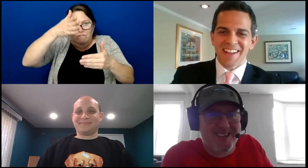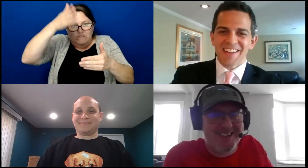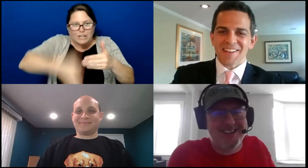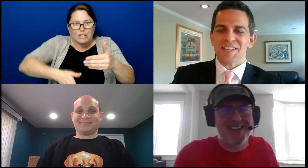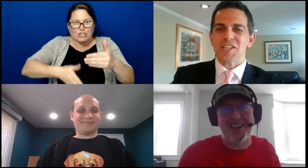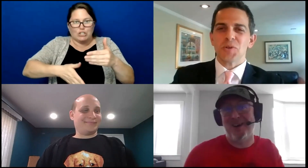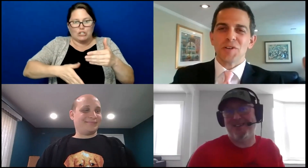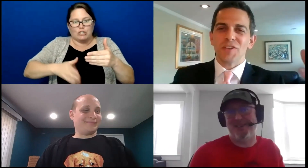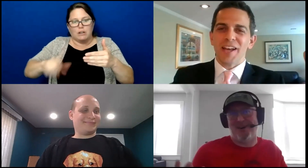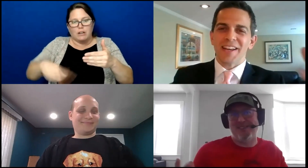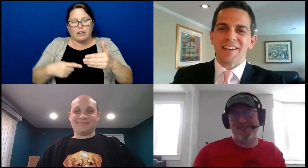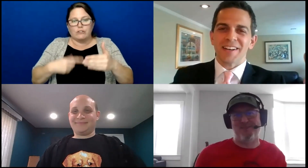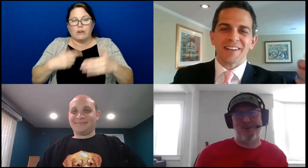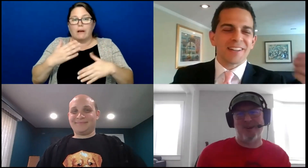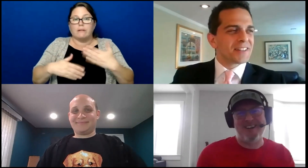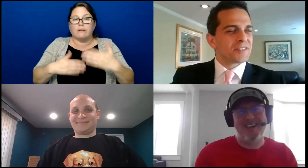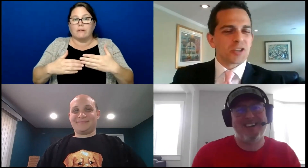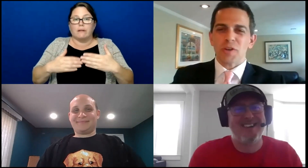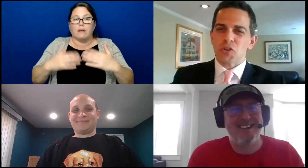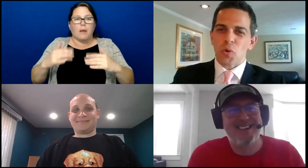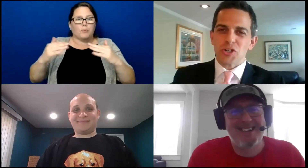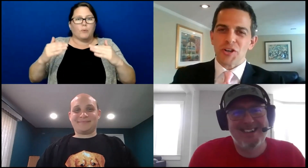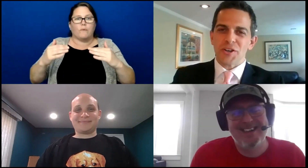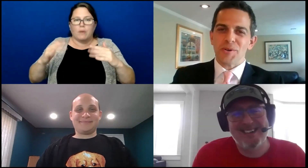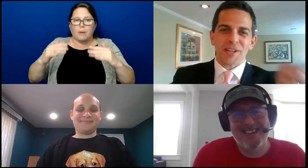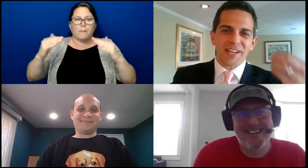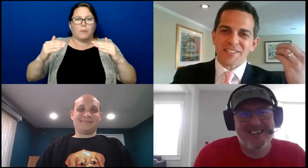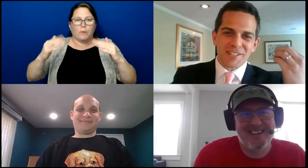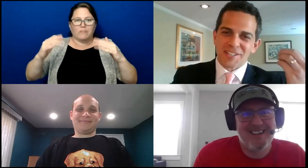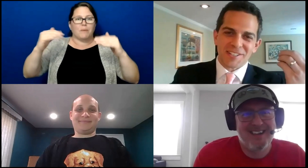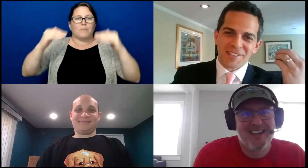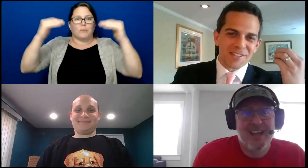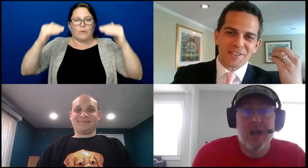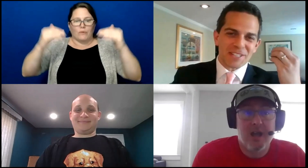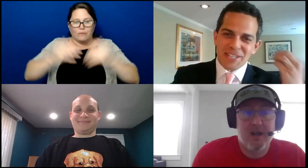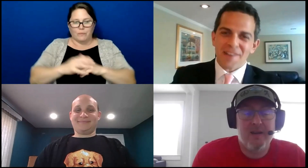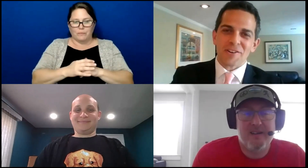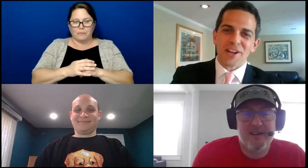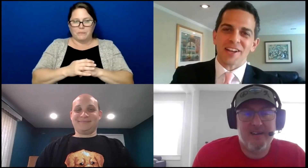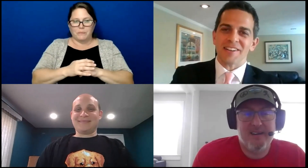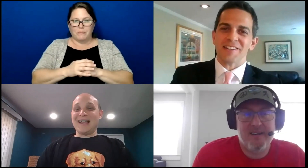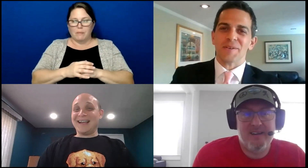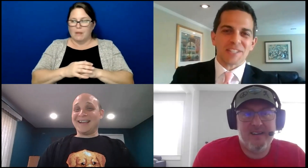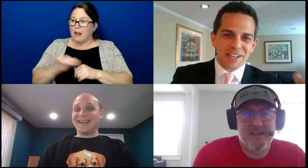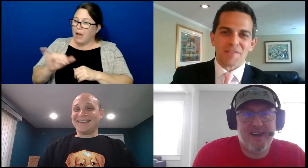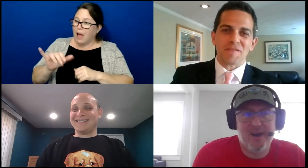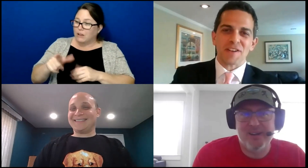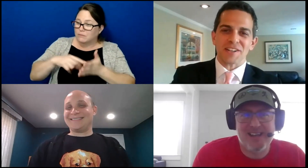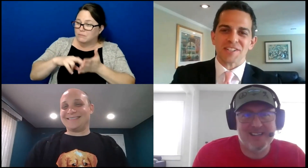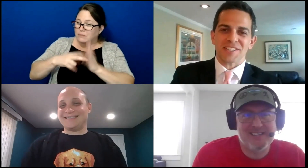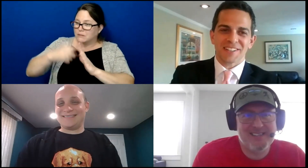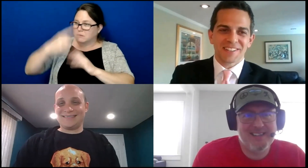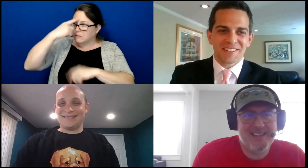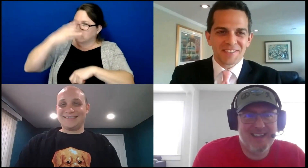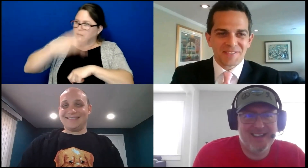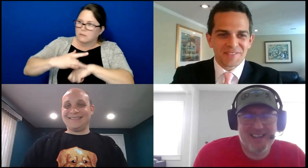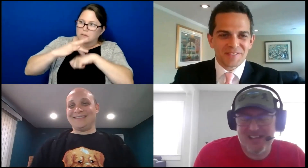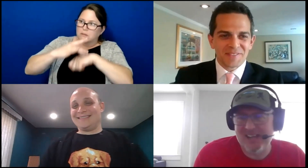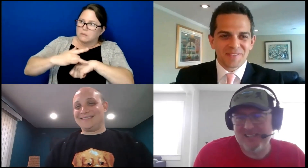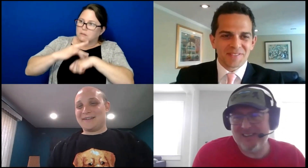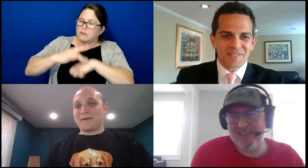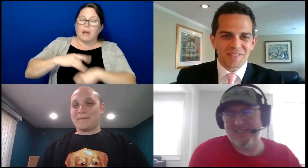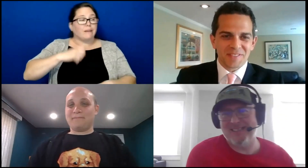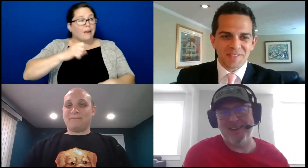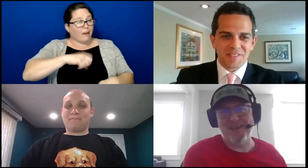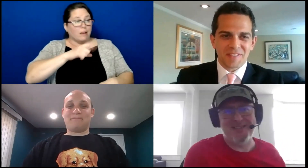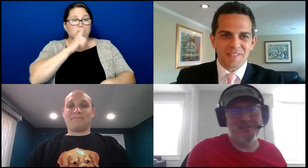right? You can always do more. Does it sort of torture you? Like it's just it's never done. It's never. Oh, it does. It